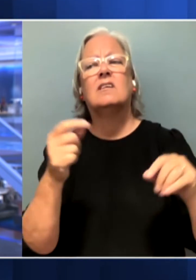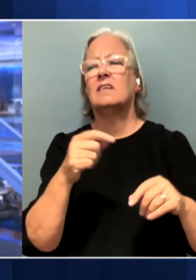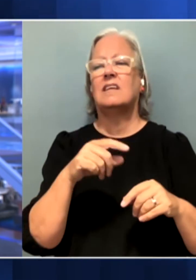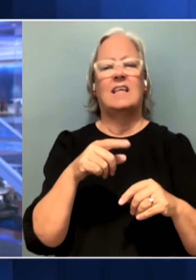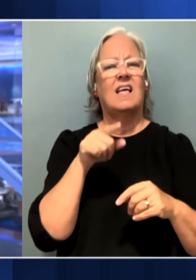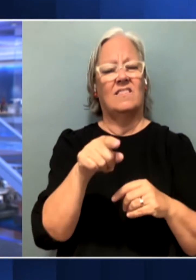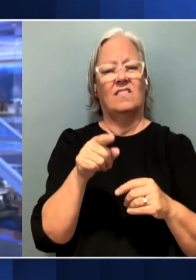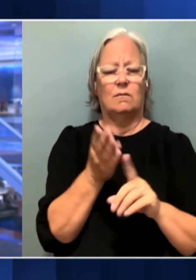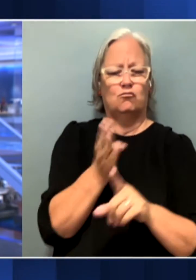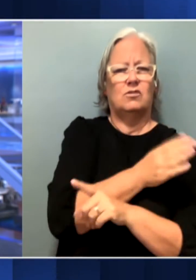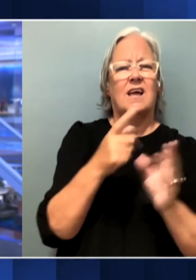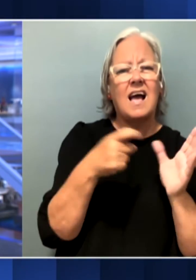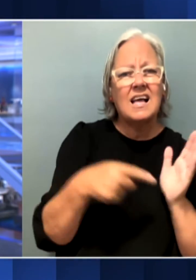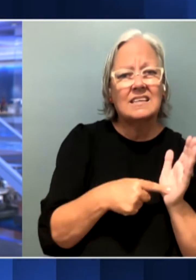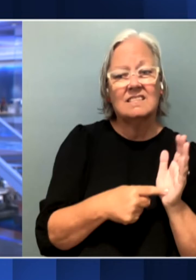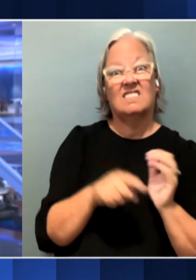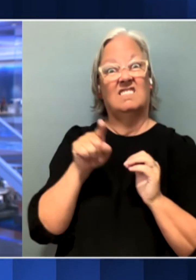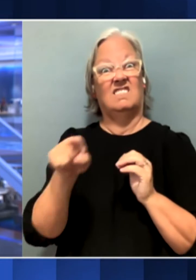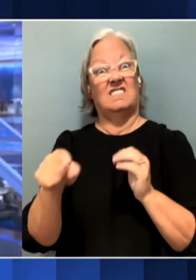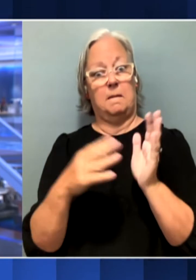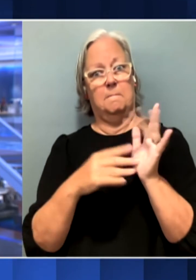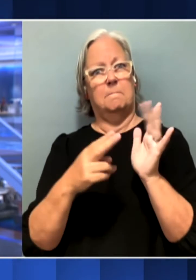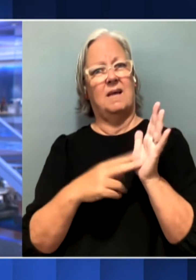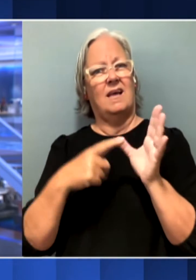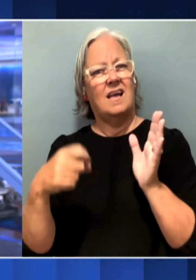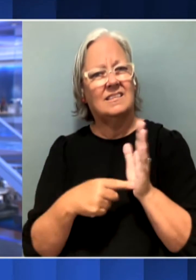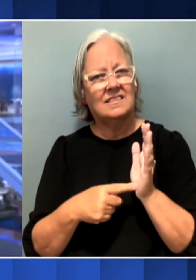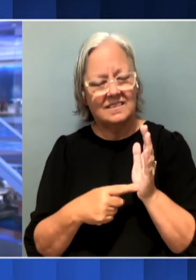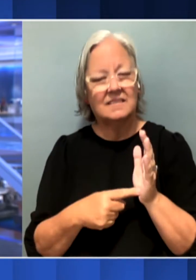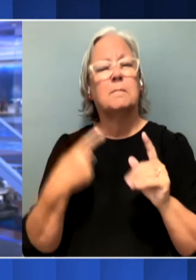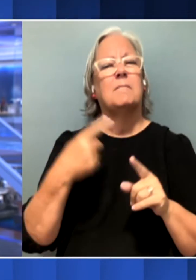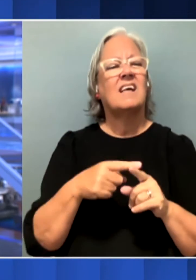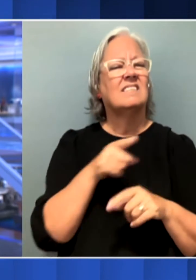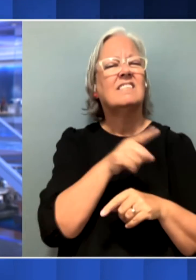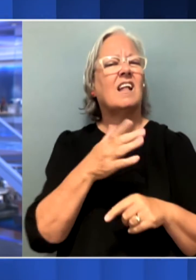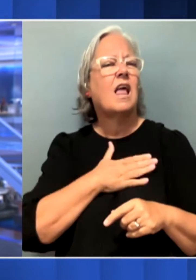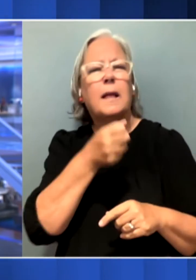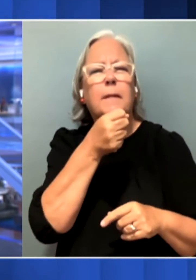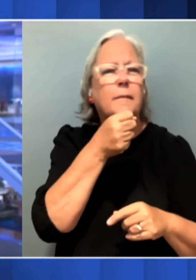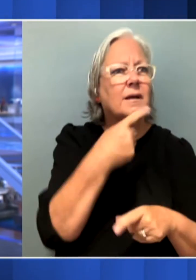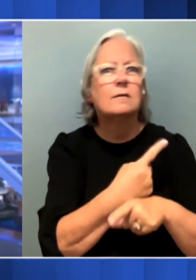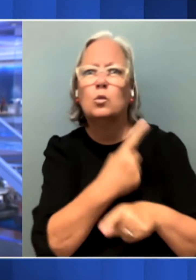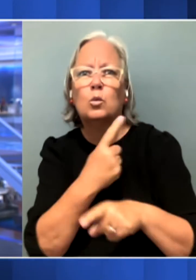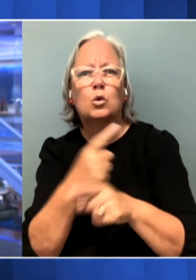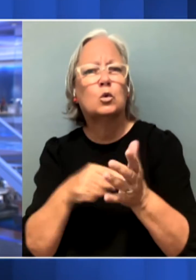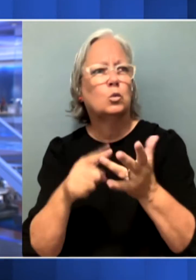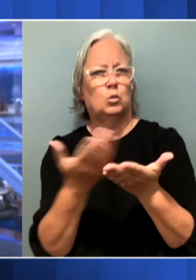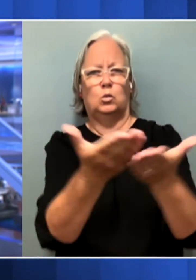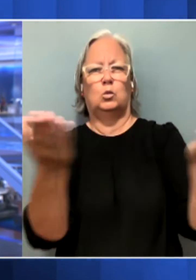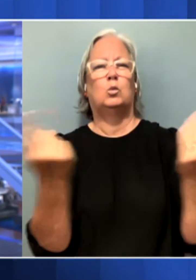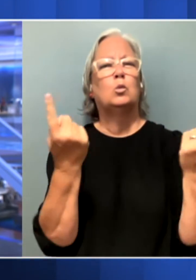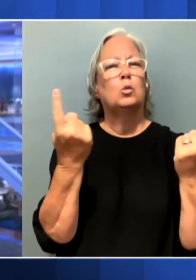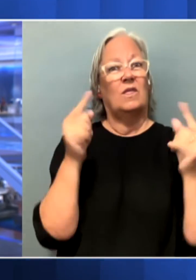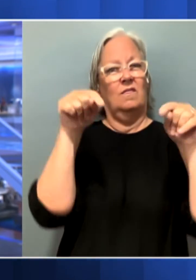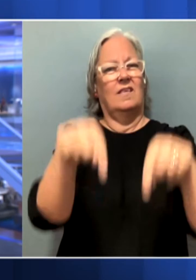the main act. A lot of artists like to talk in between to the audience, so we like to make sure that that's completely accessible for